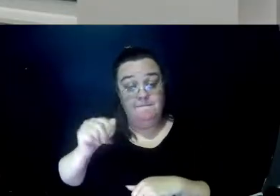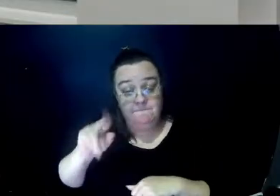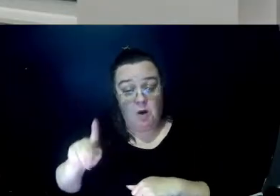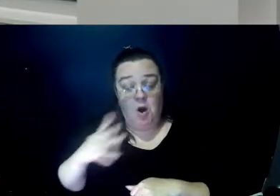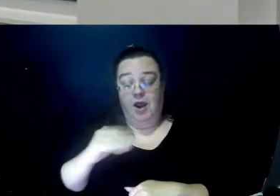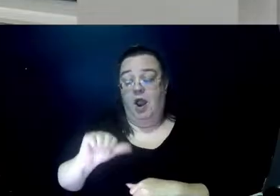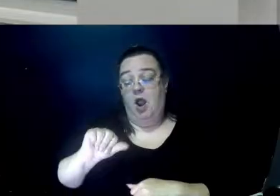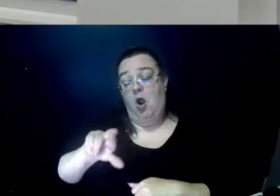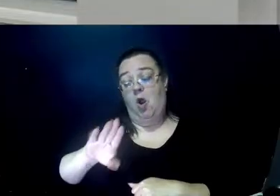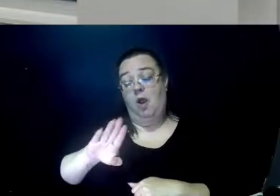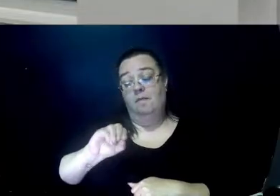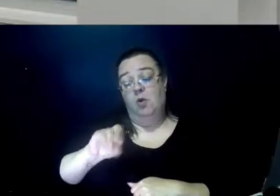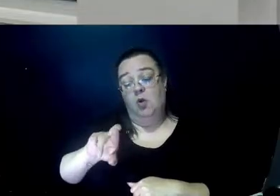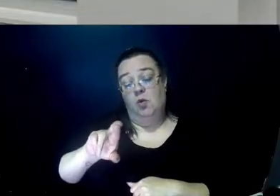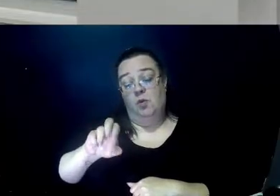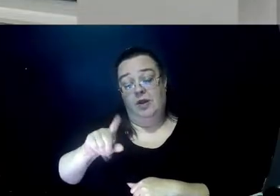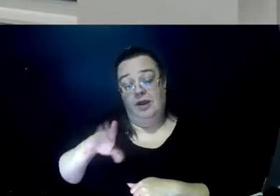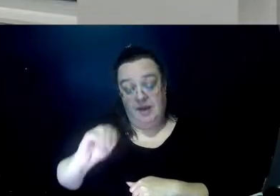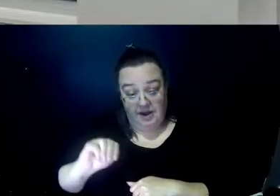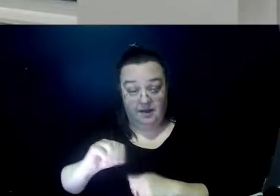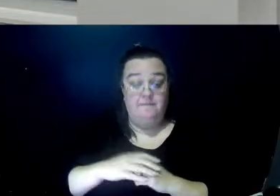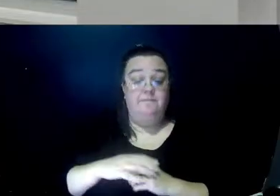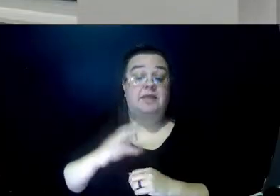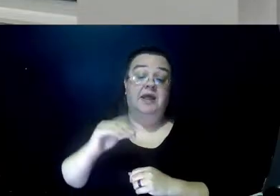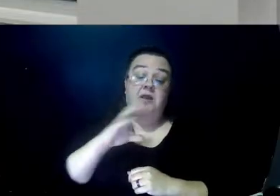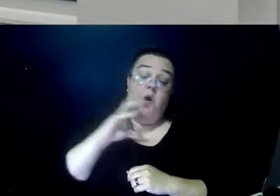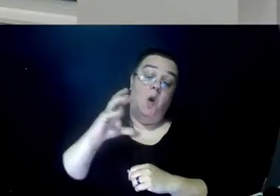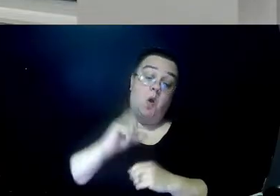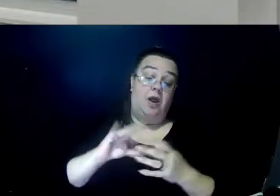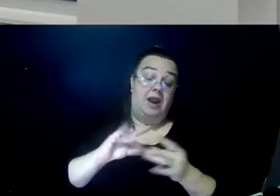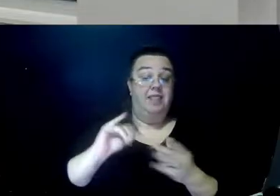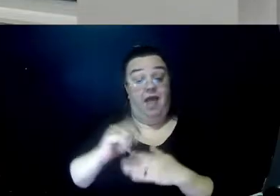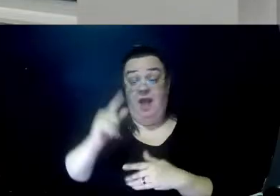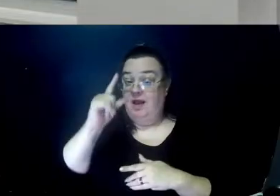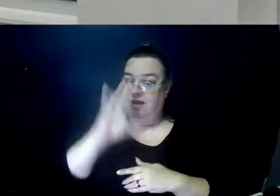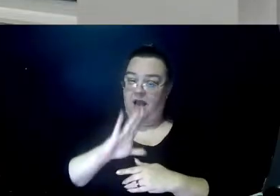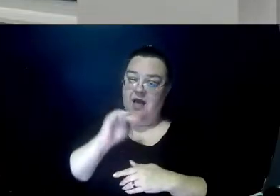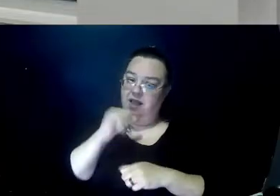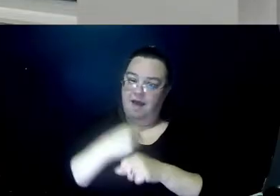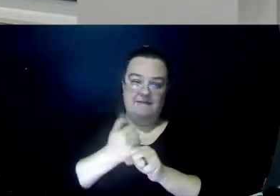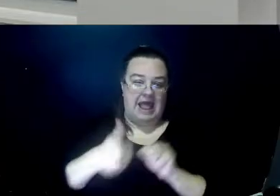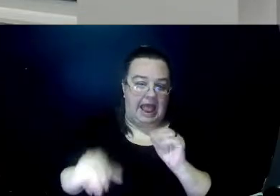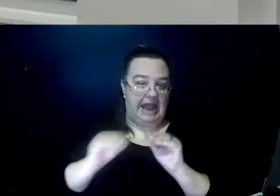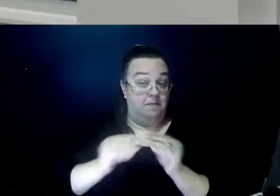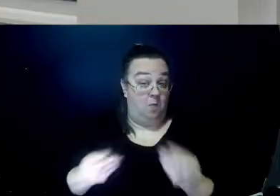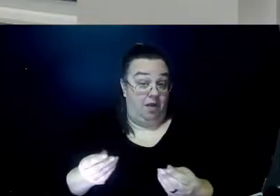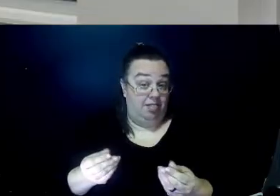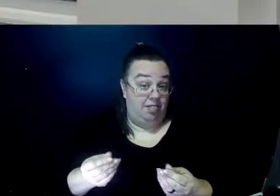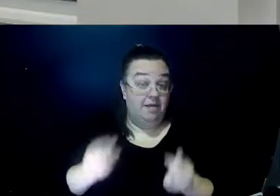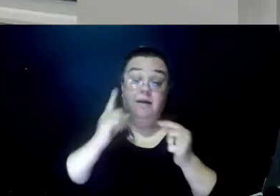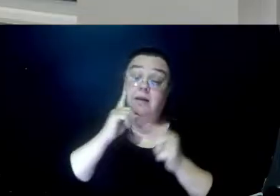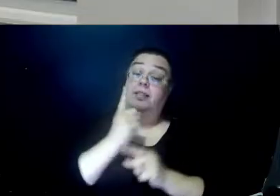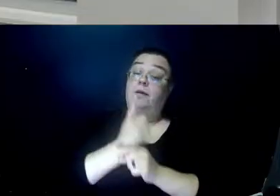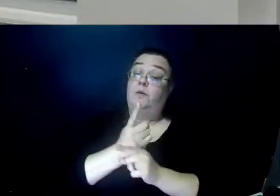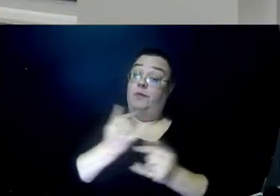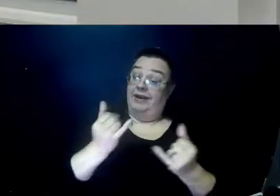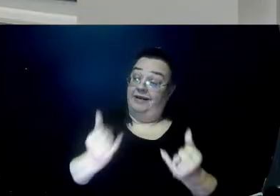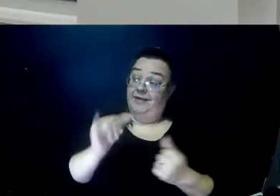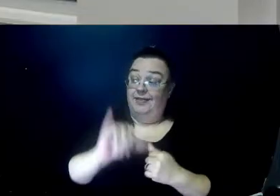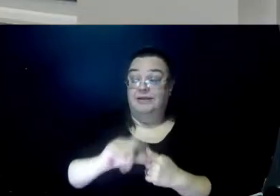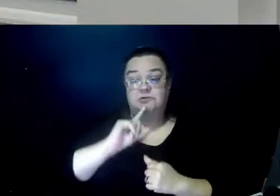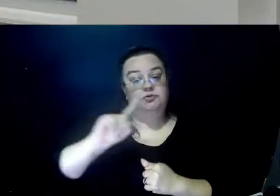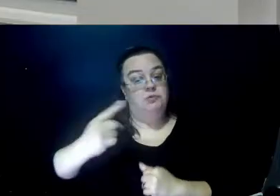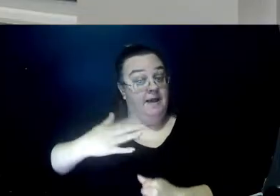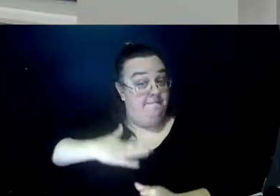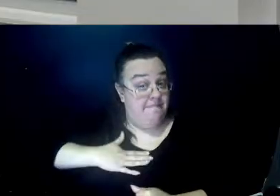There's an old adage that God's not making any more land. I think right now, this is just my